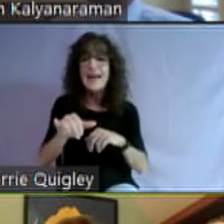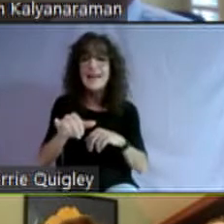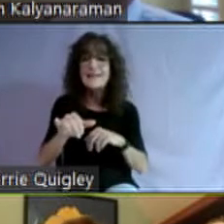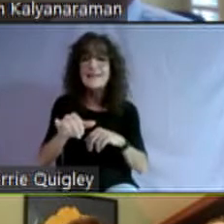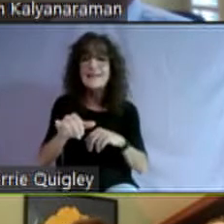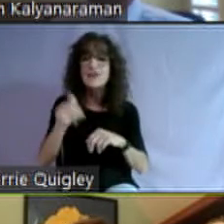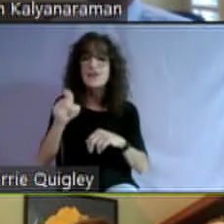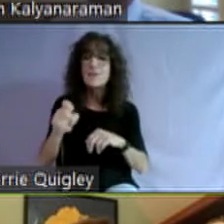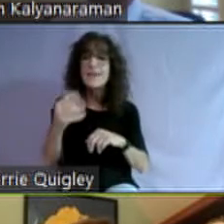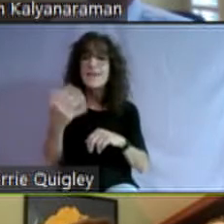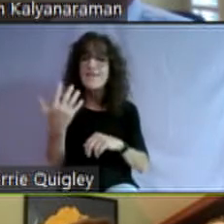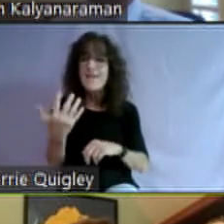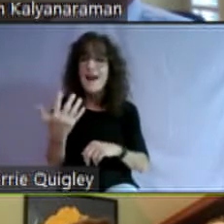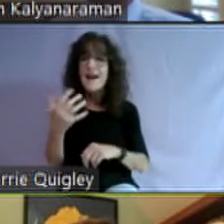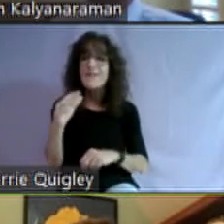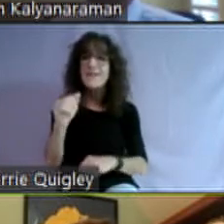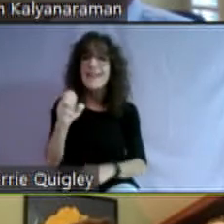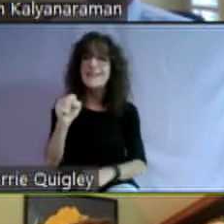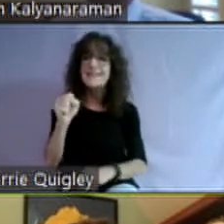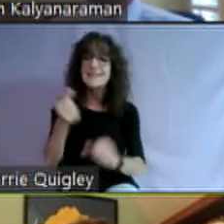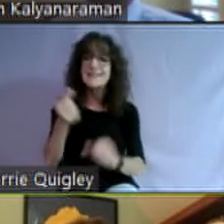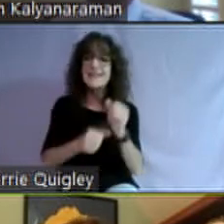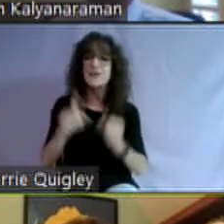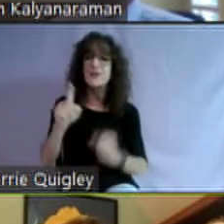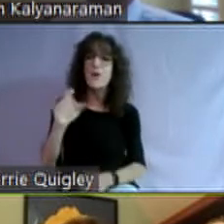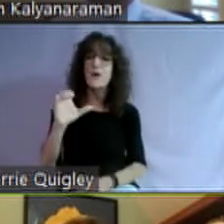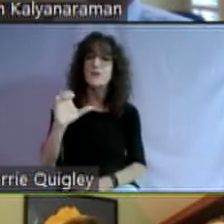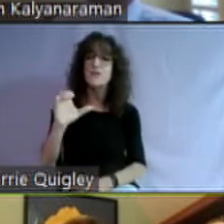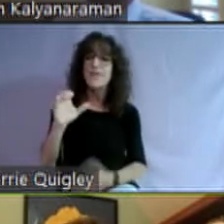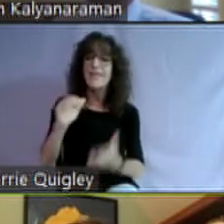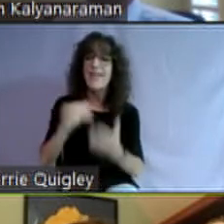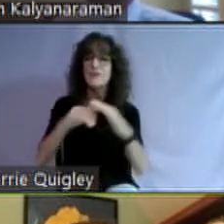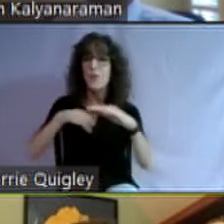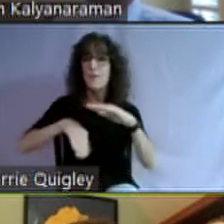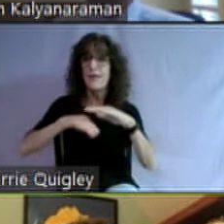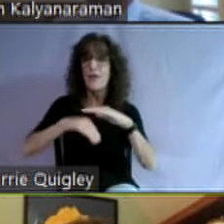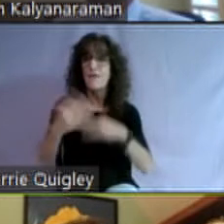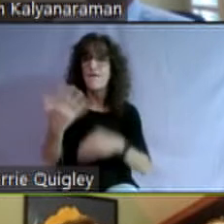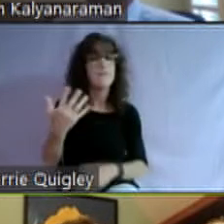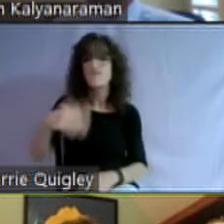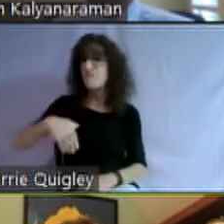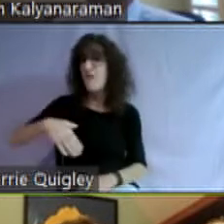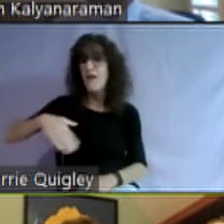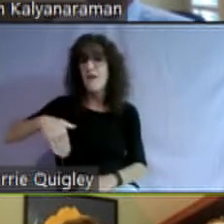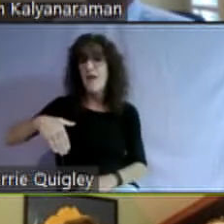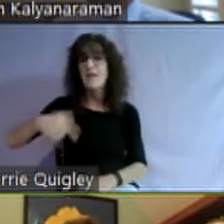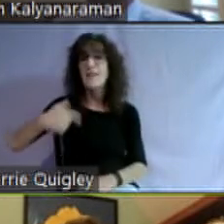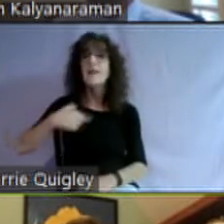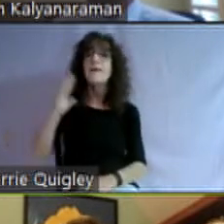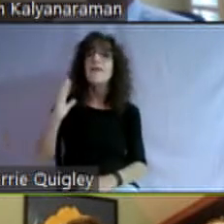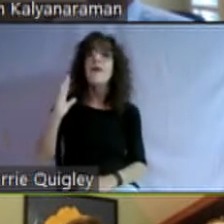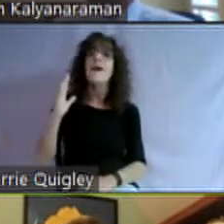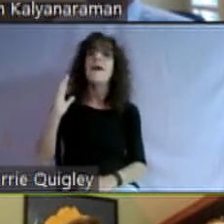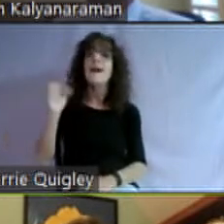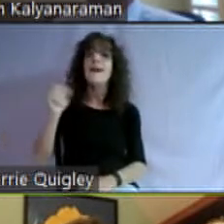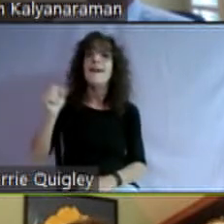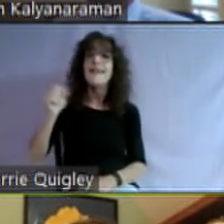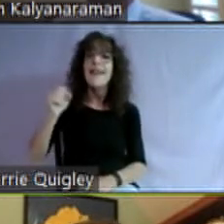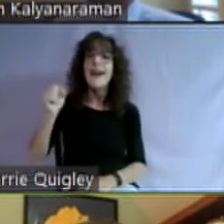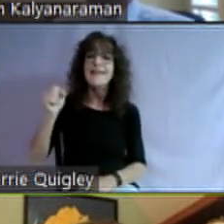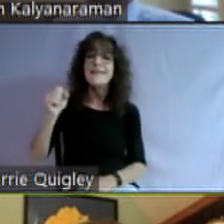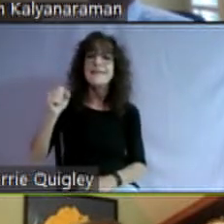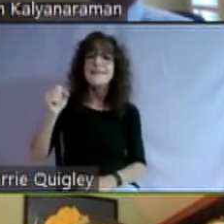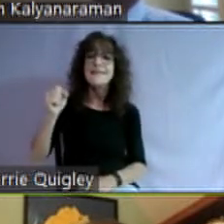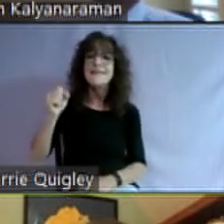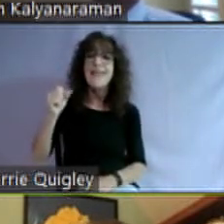5 cases per 100,000 or below. And we weren't there. We had been there in the past